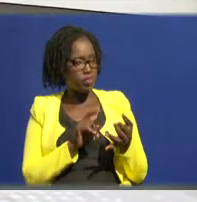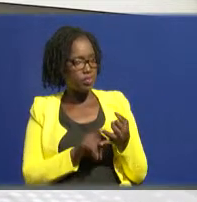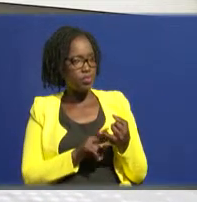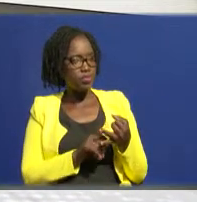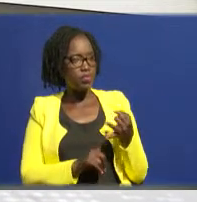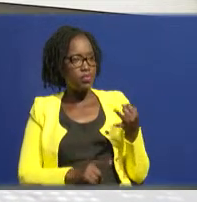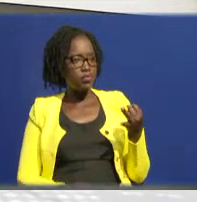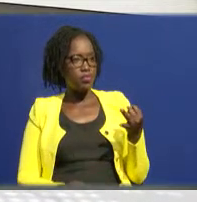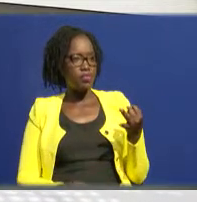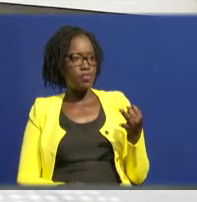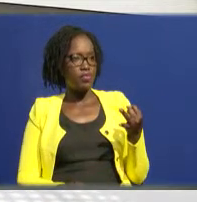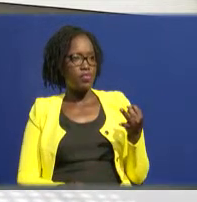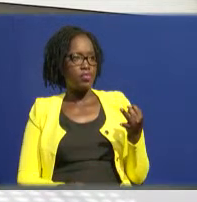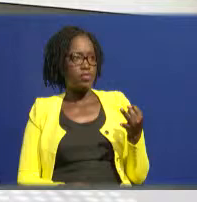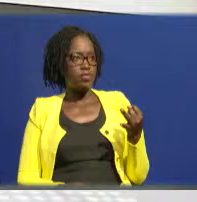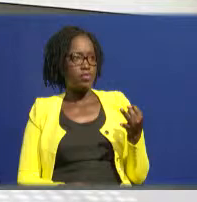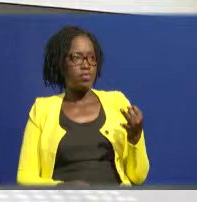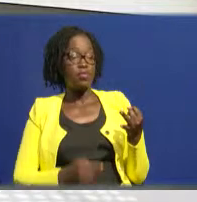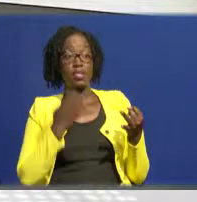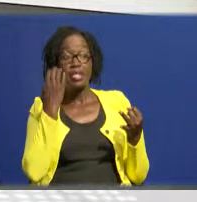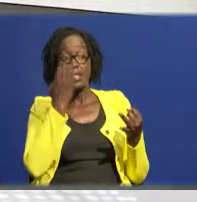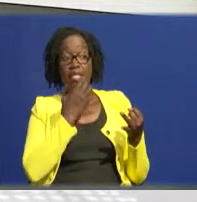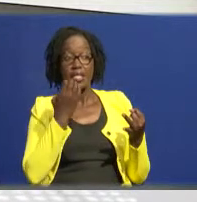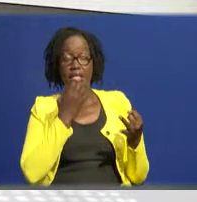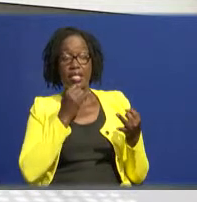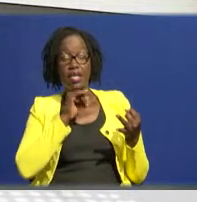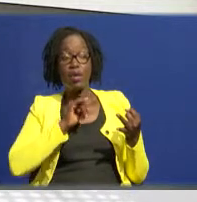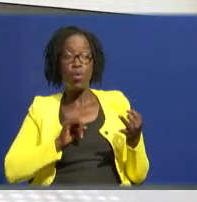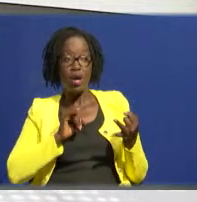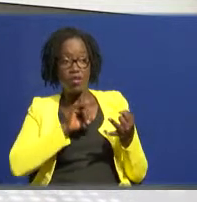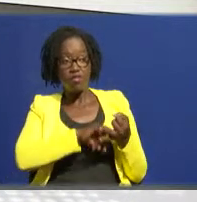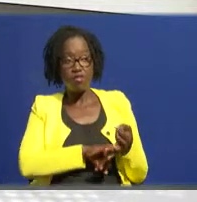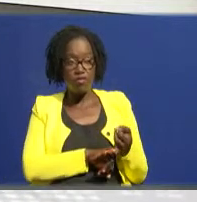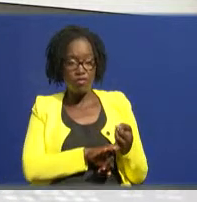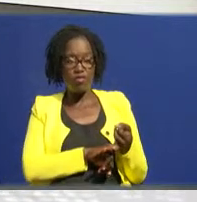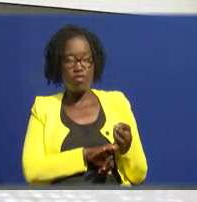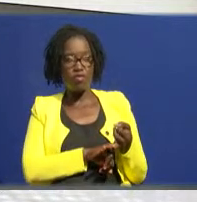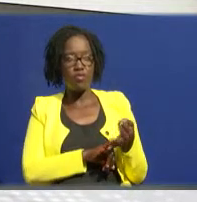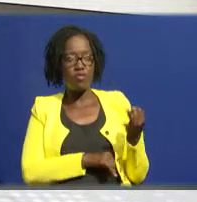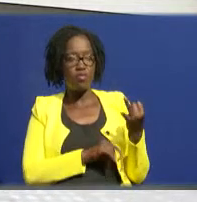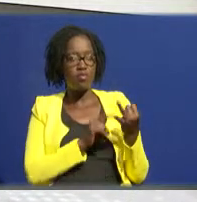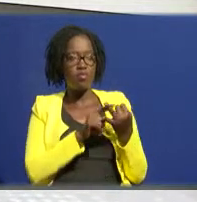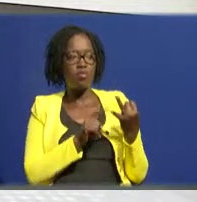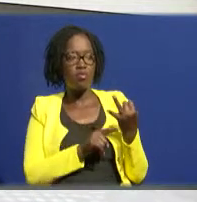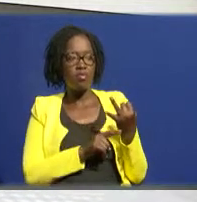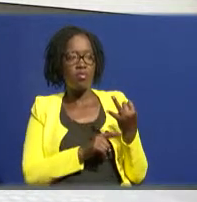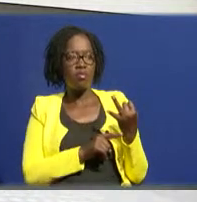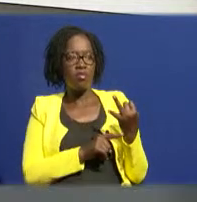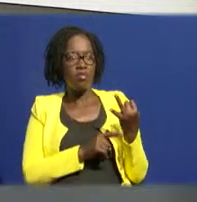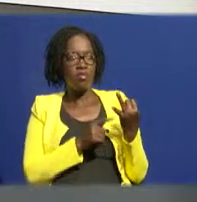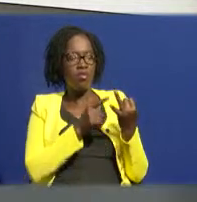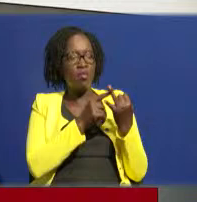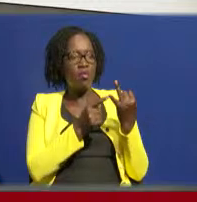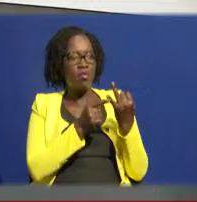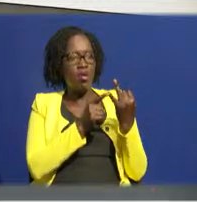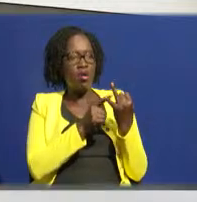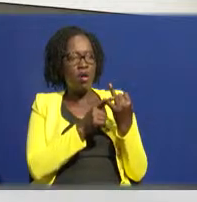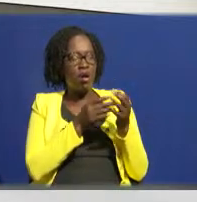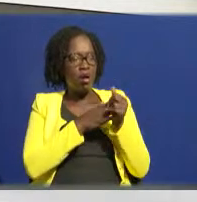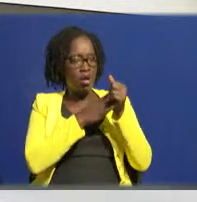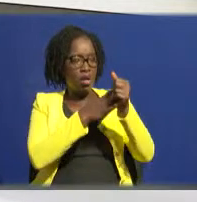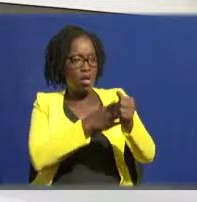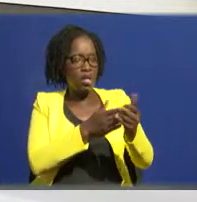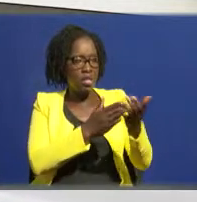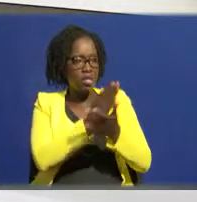seen the spouse of Deputy President Pastor Dorcas Rigathi. We have seen them on the forefront